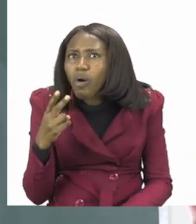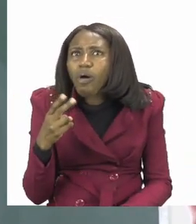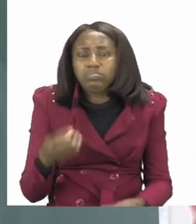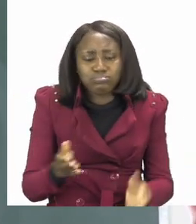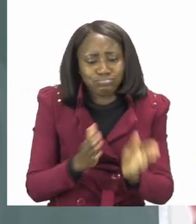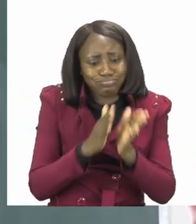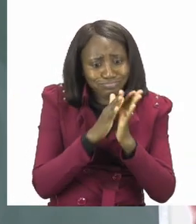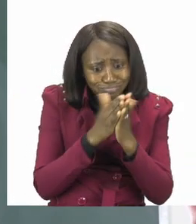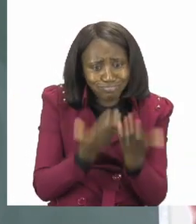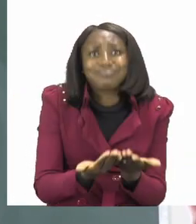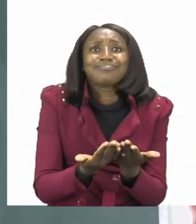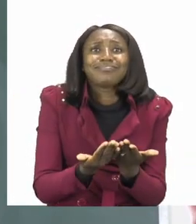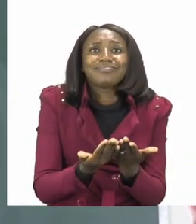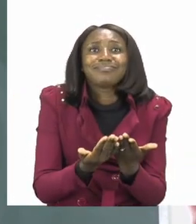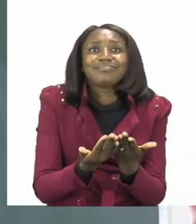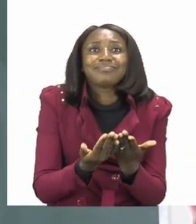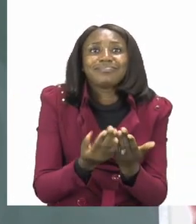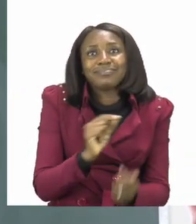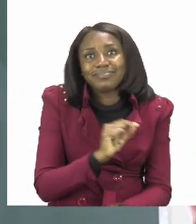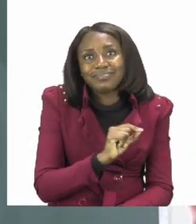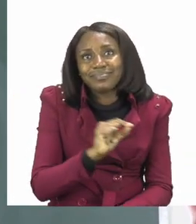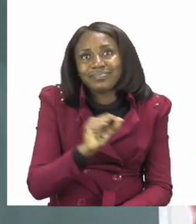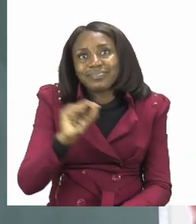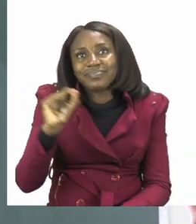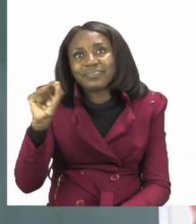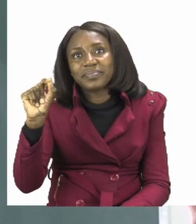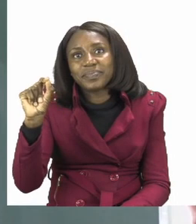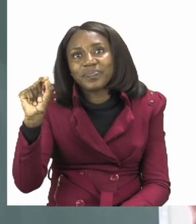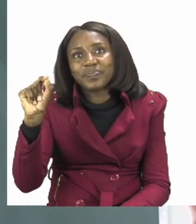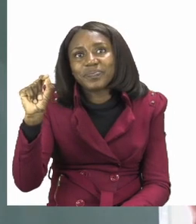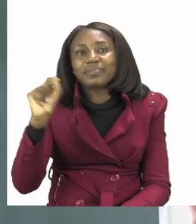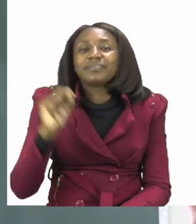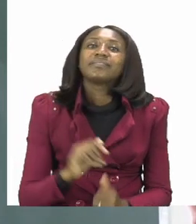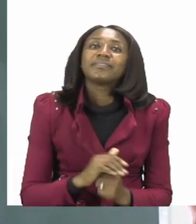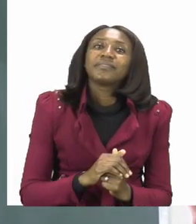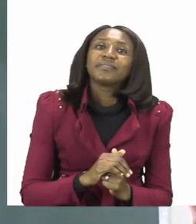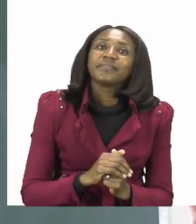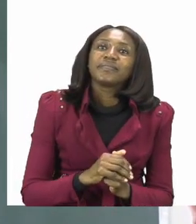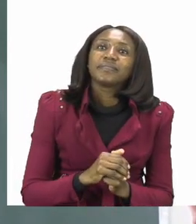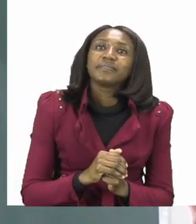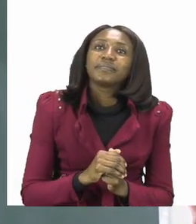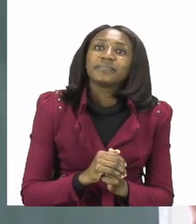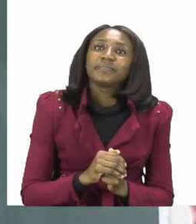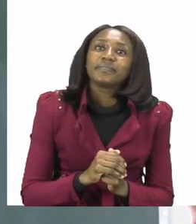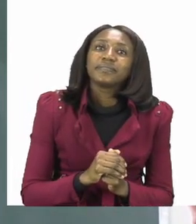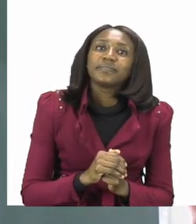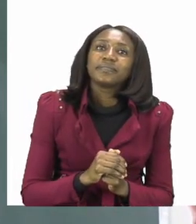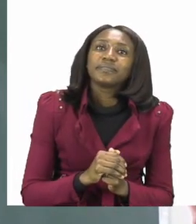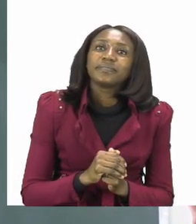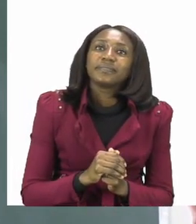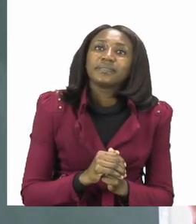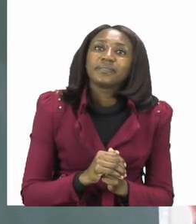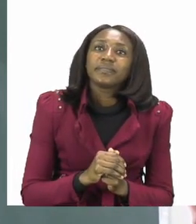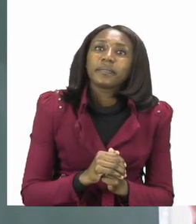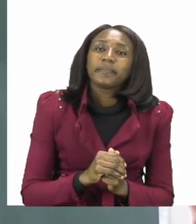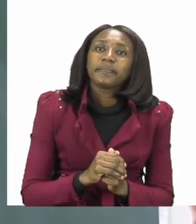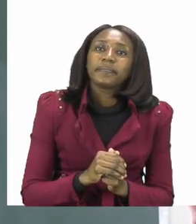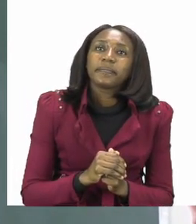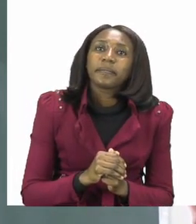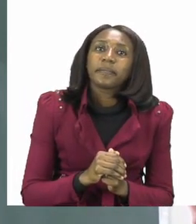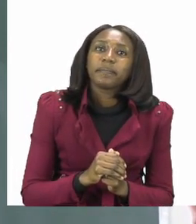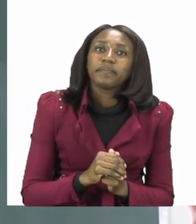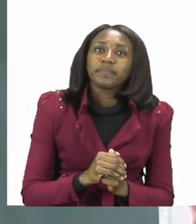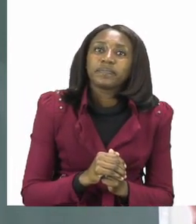book. So, we are going to draw our line from our rectangular prism to our